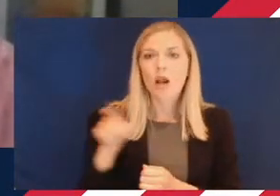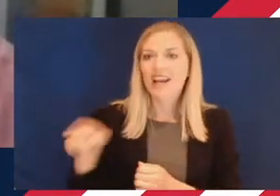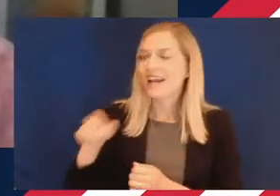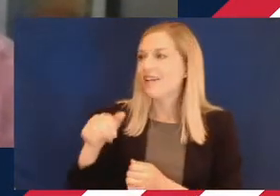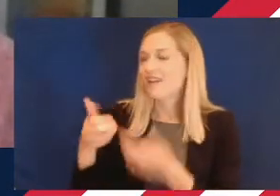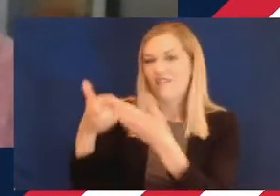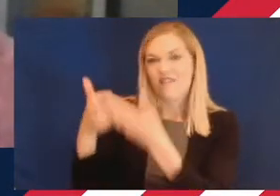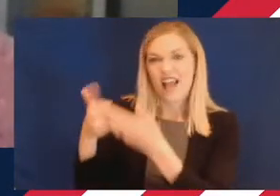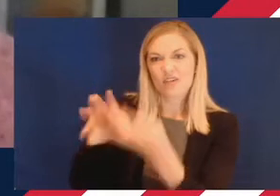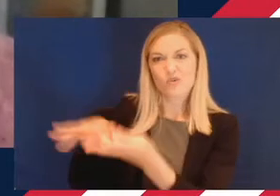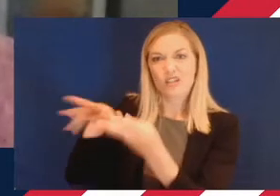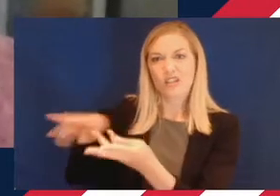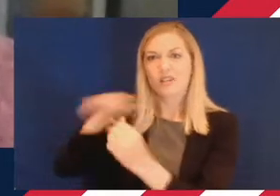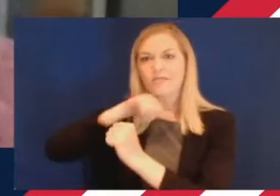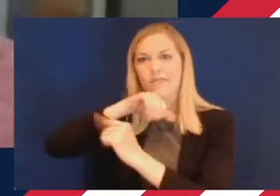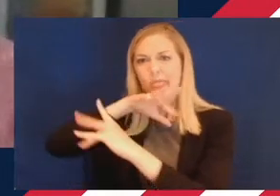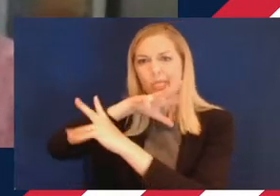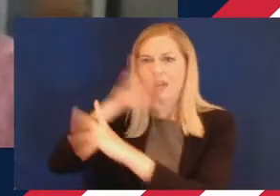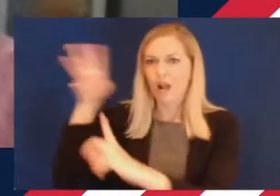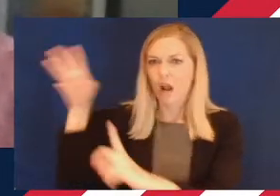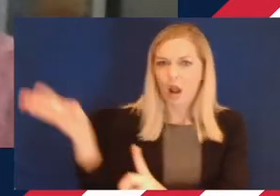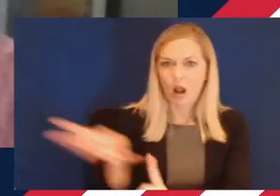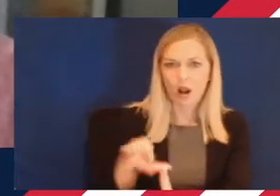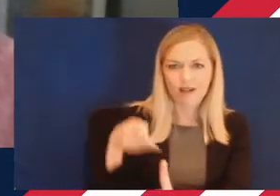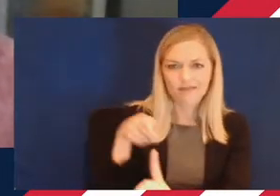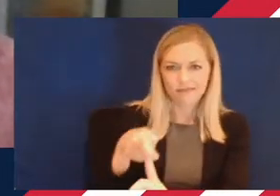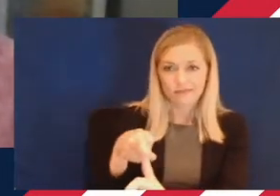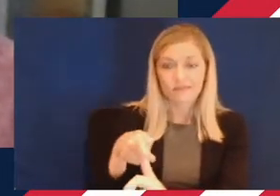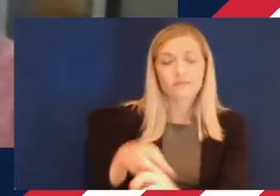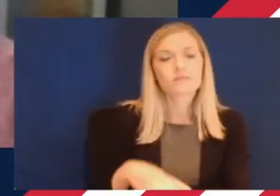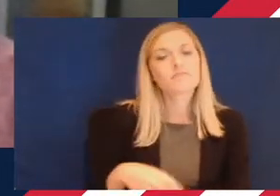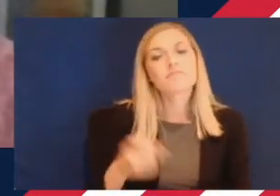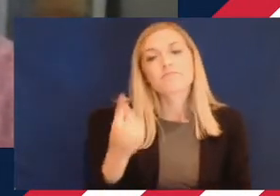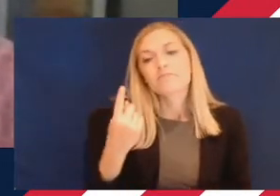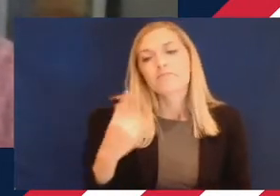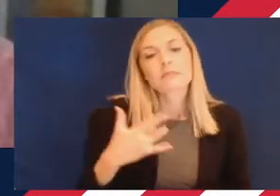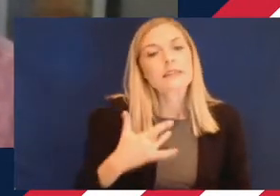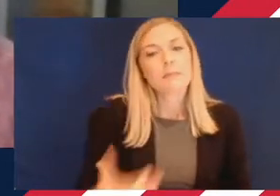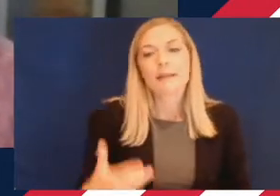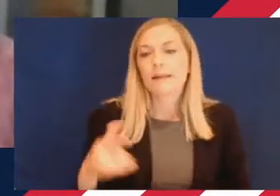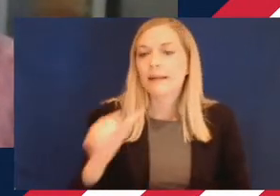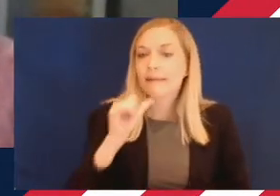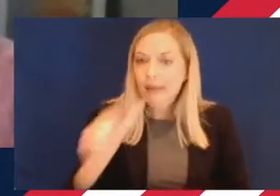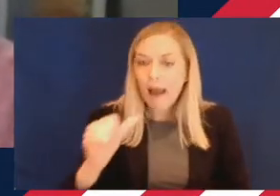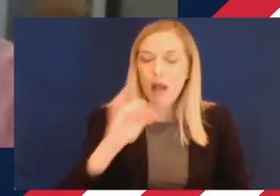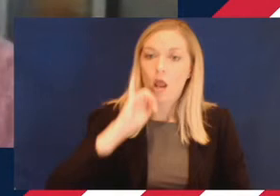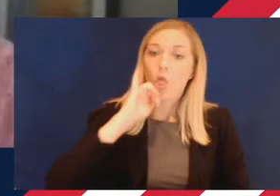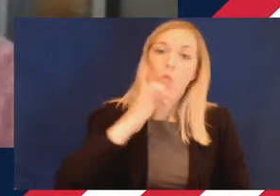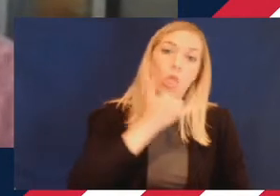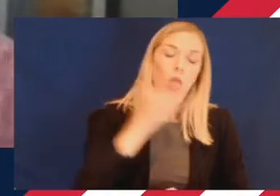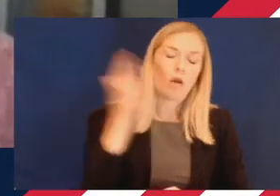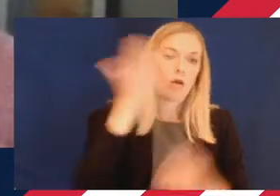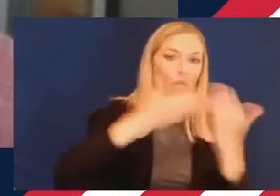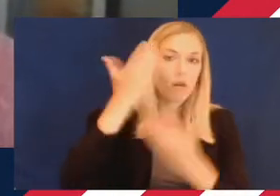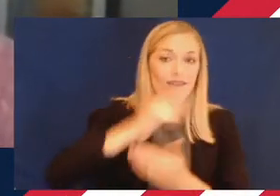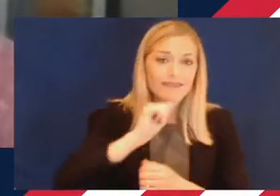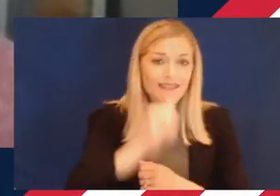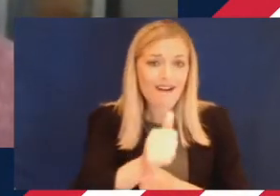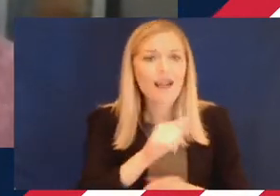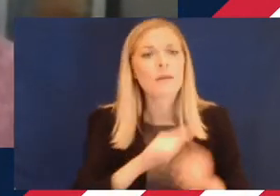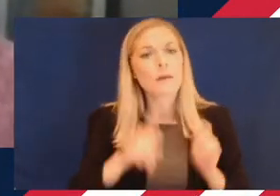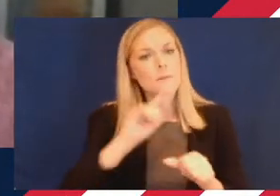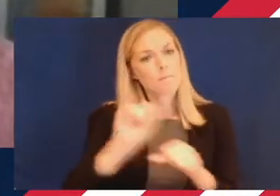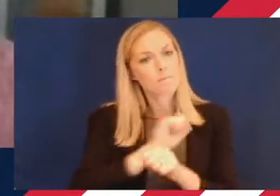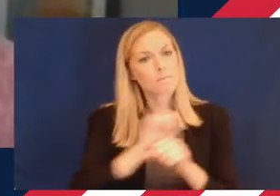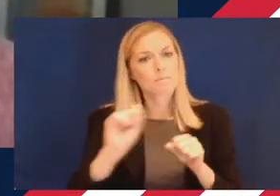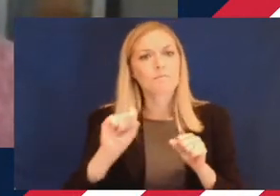between neighborhoods are rarely accidental. They are a product of purposeful policies and practices that have widened gaps in